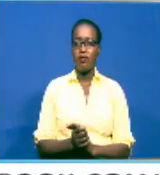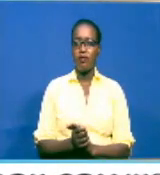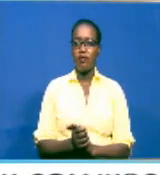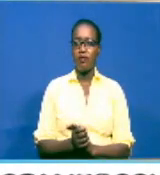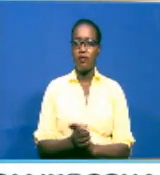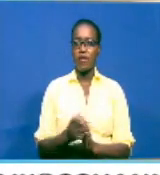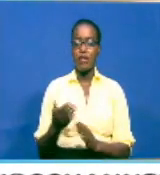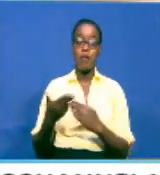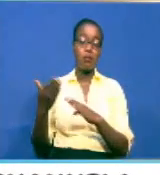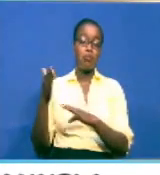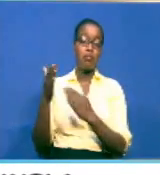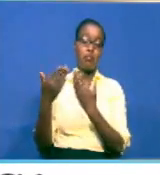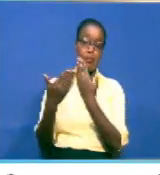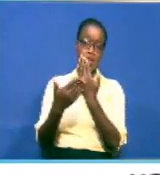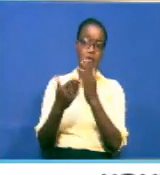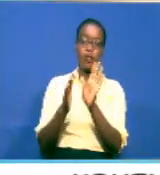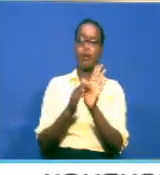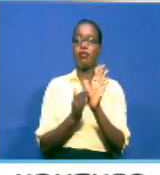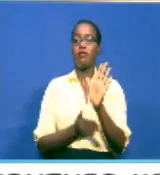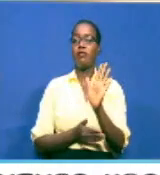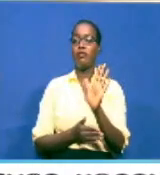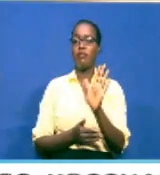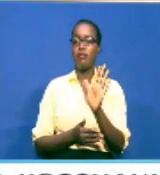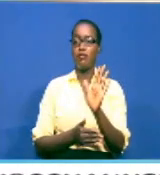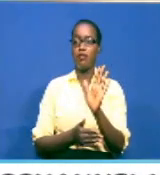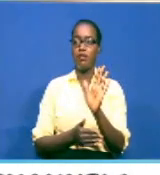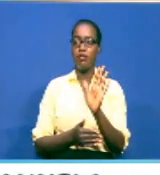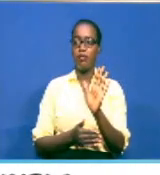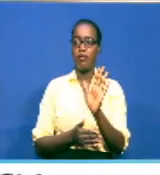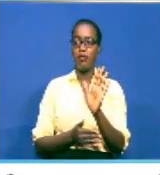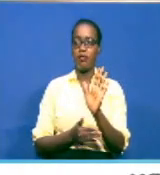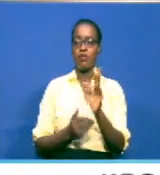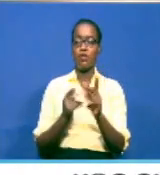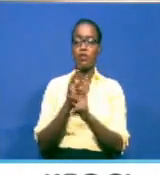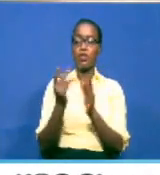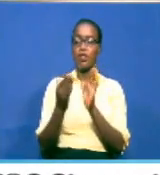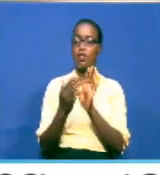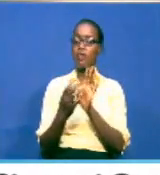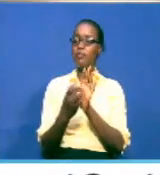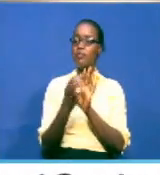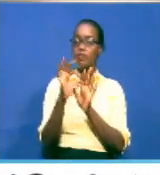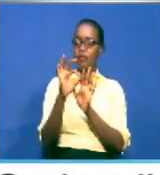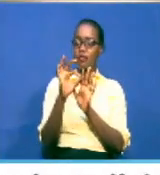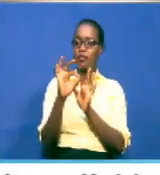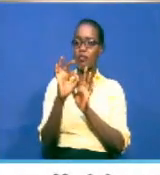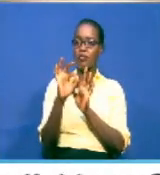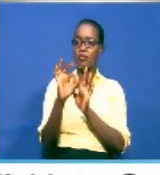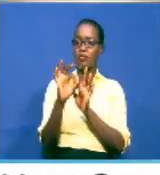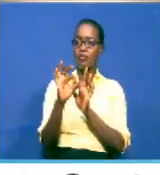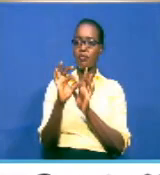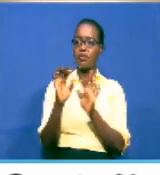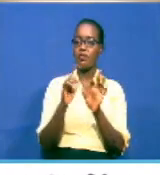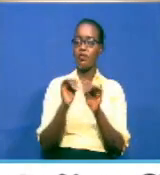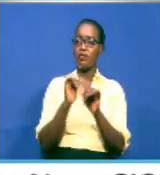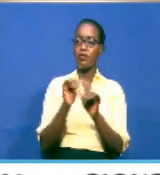The back part of it has got openings. First of all, we need to protect these openings by making sure as you screen, there is